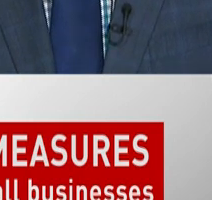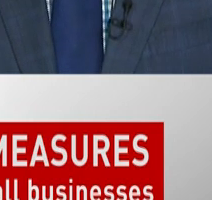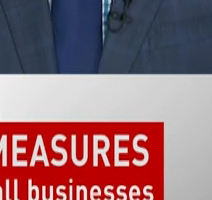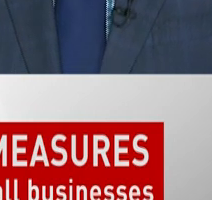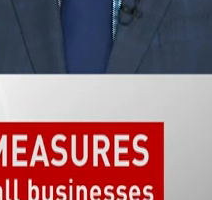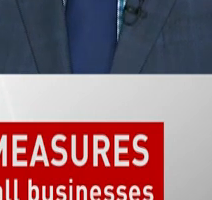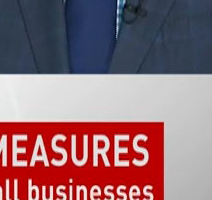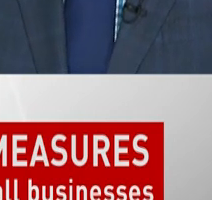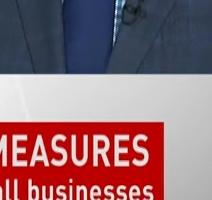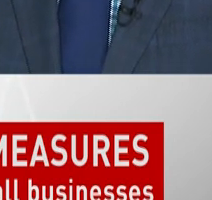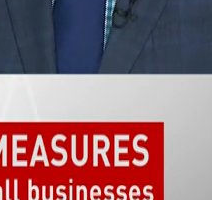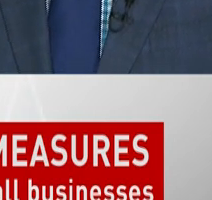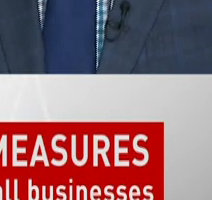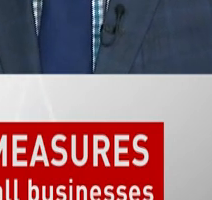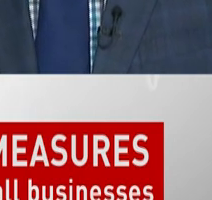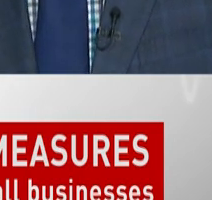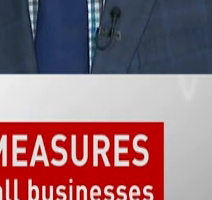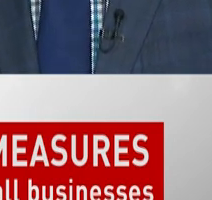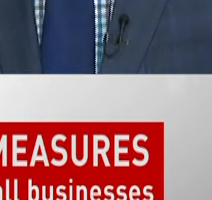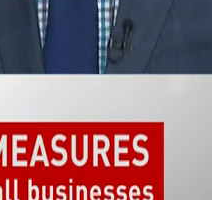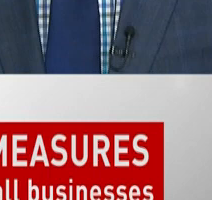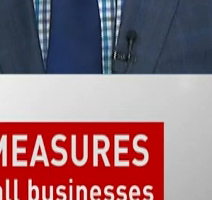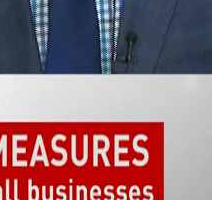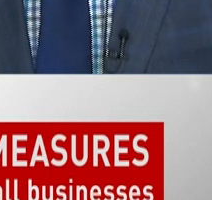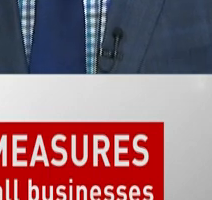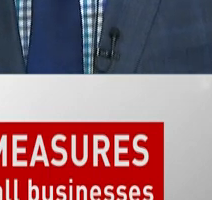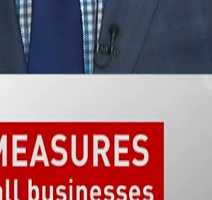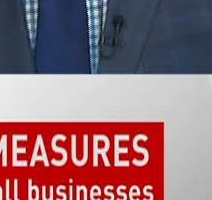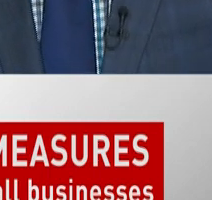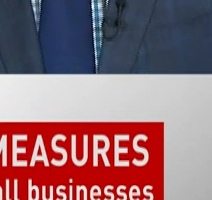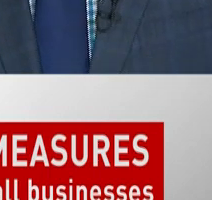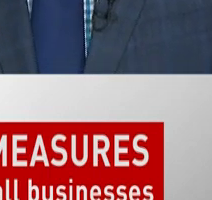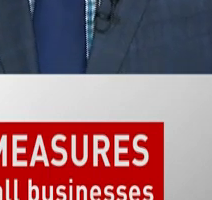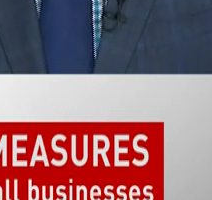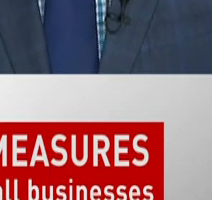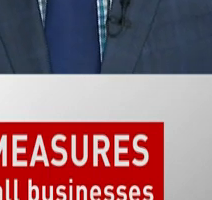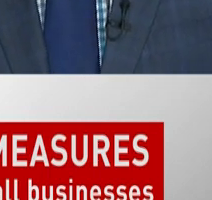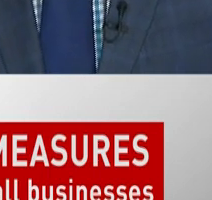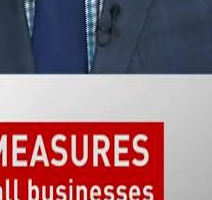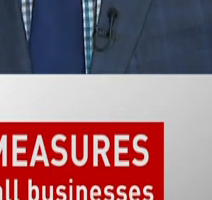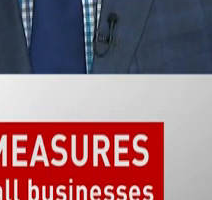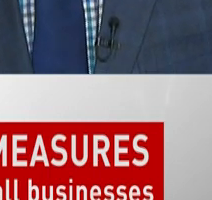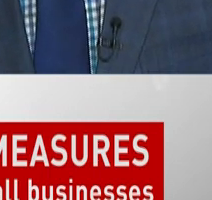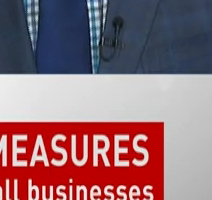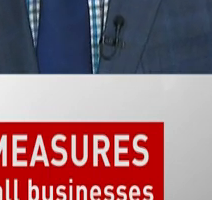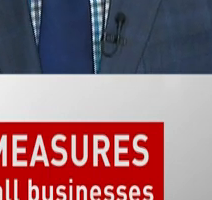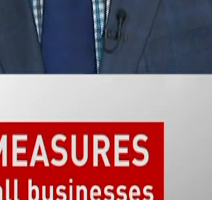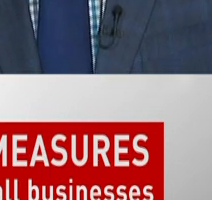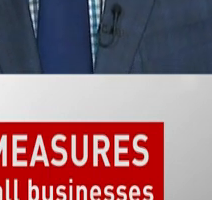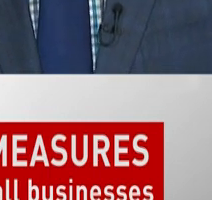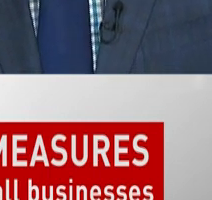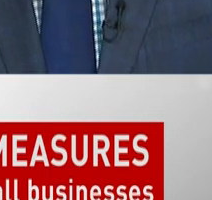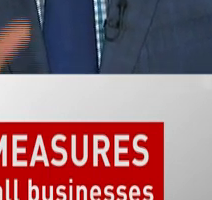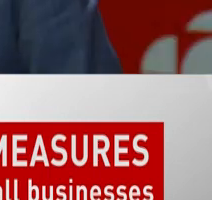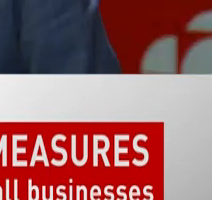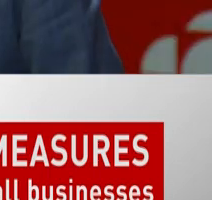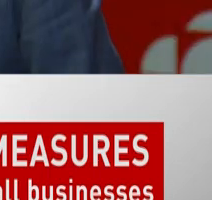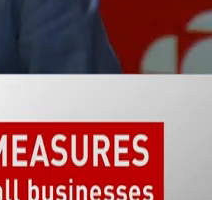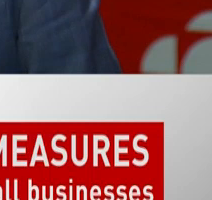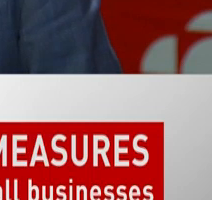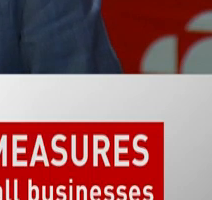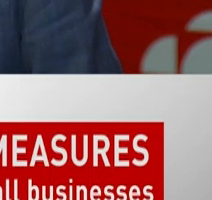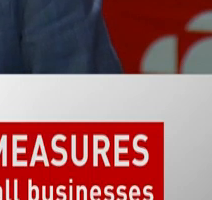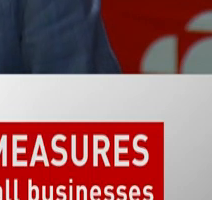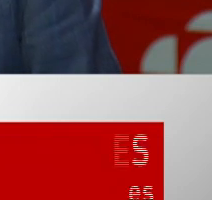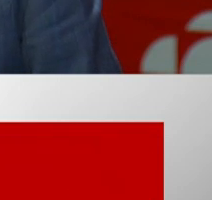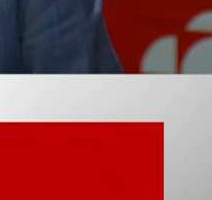can understand, because that was a lot there. Who's ready for some math? Yeah. Okay, so here's the new stuff that was announced today. I'll start with a wage